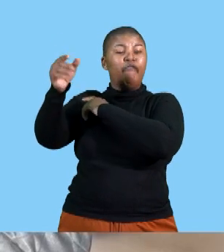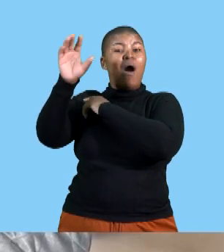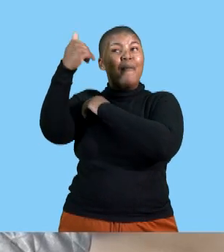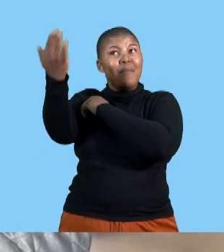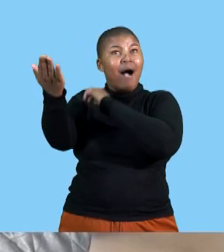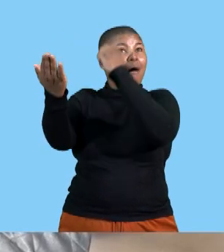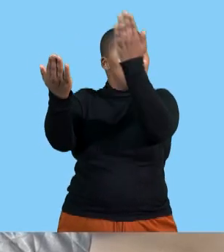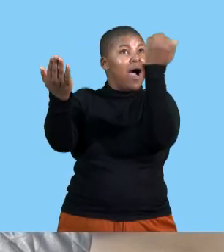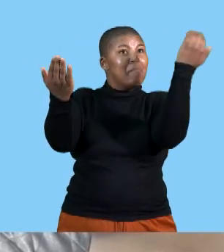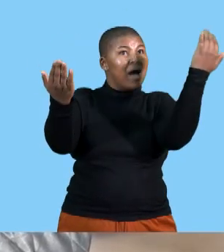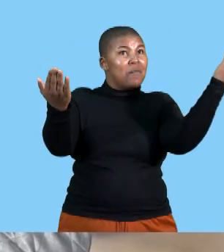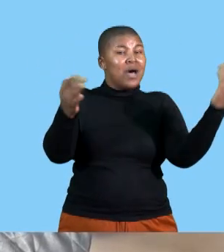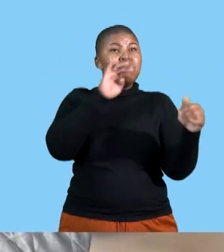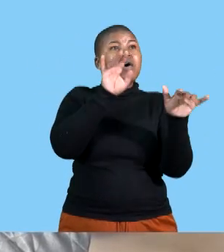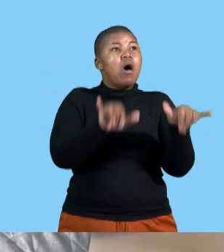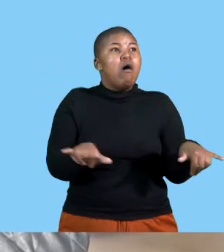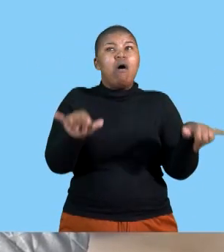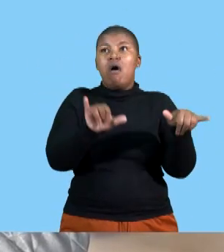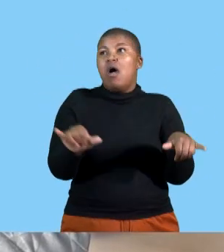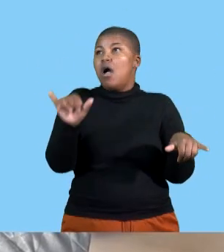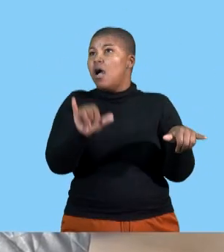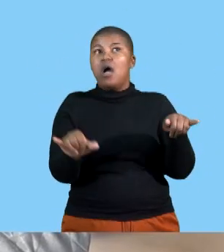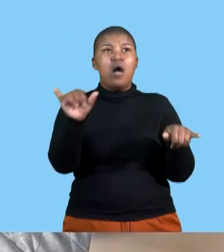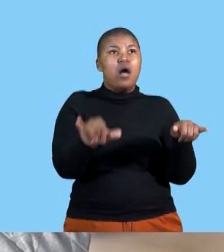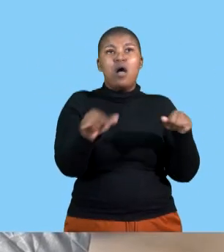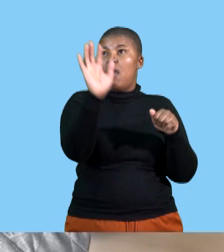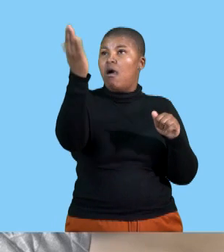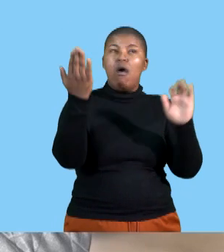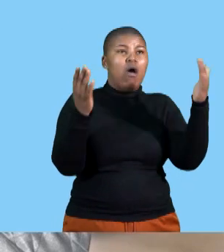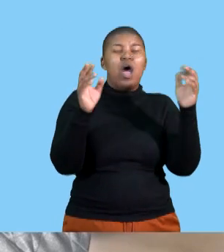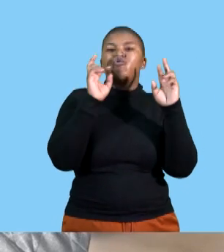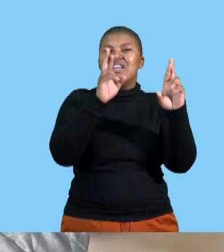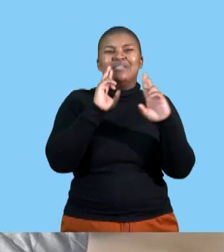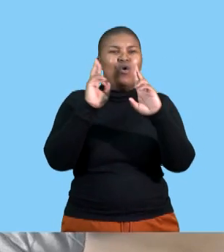tiring process if they keep on applying and yet there's no response from